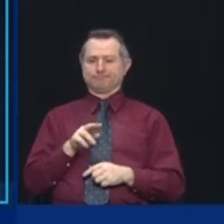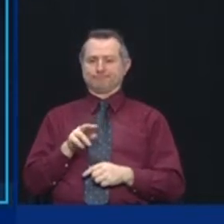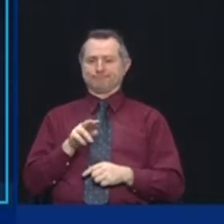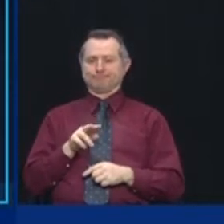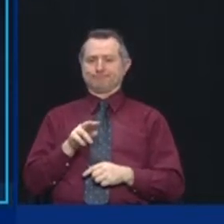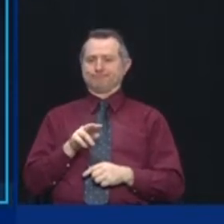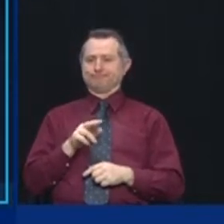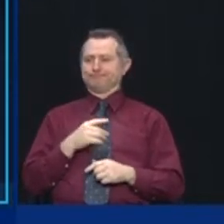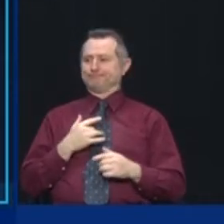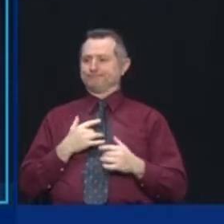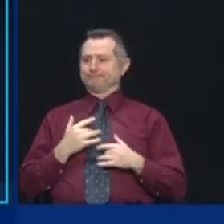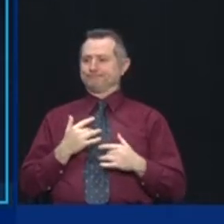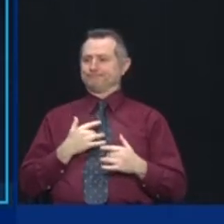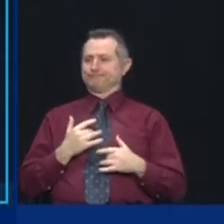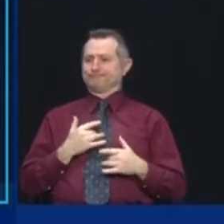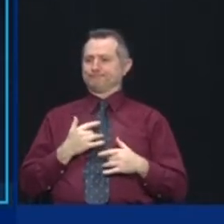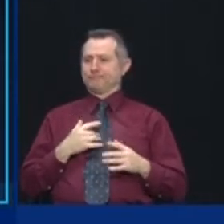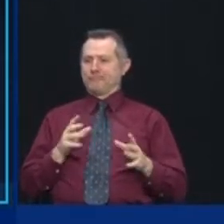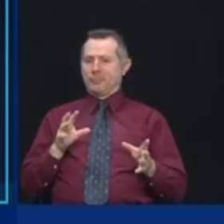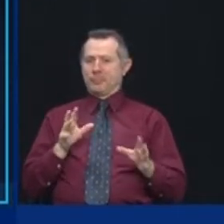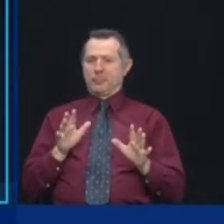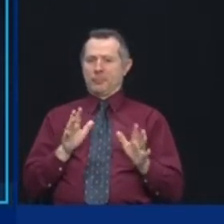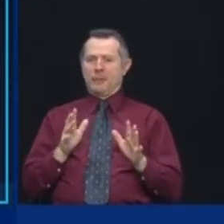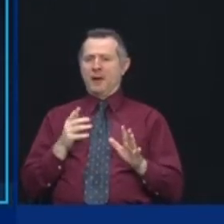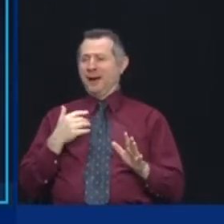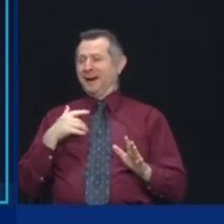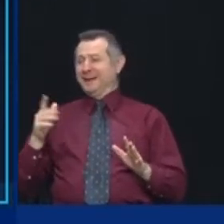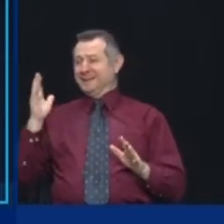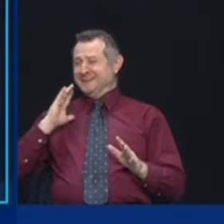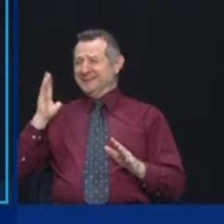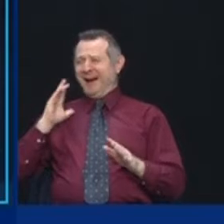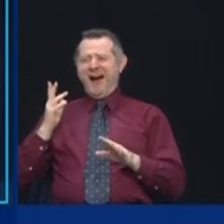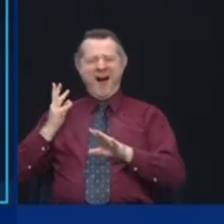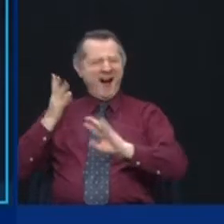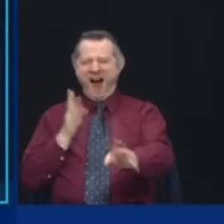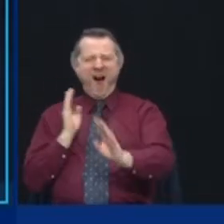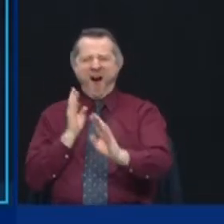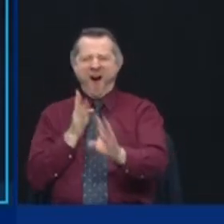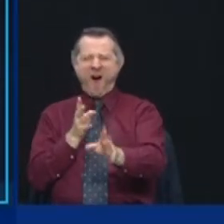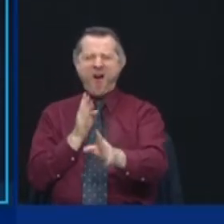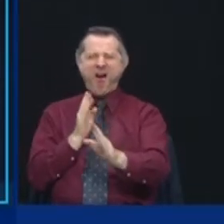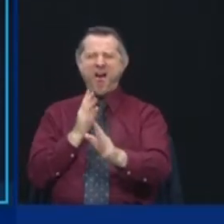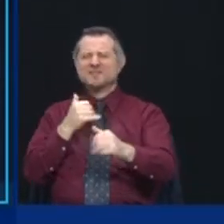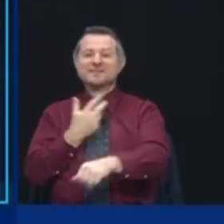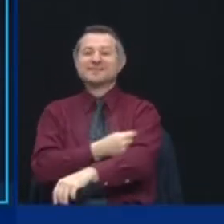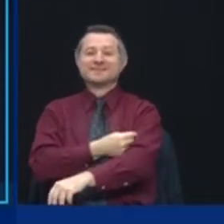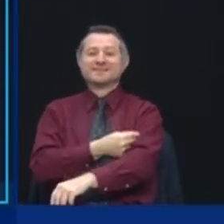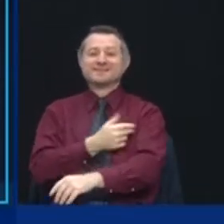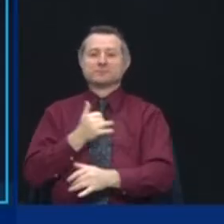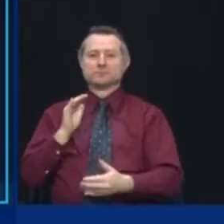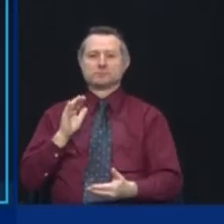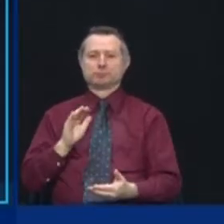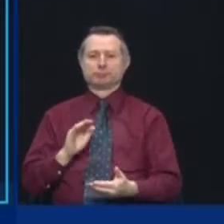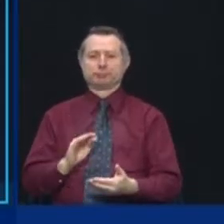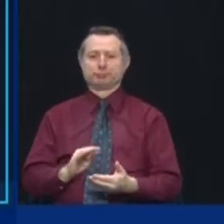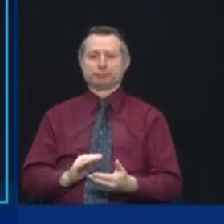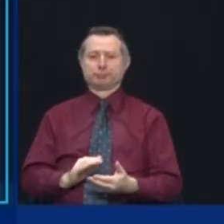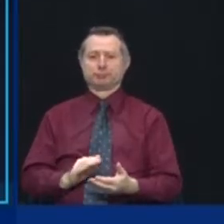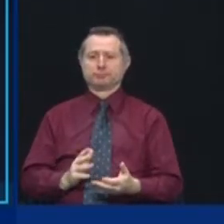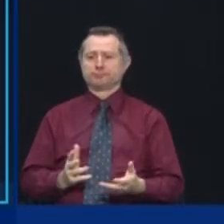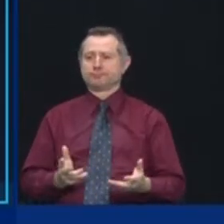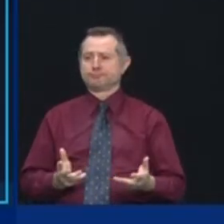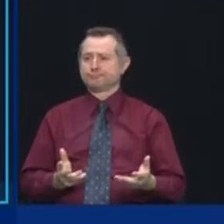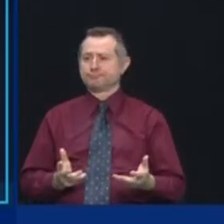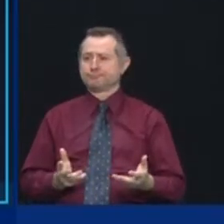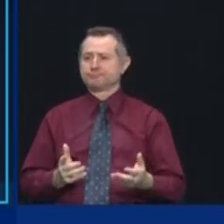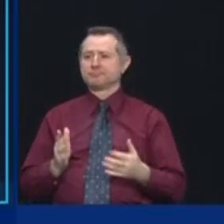number of people coming in to get vaccinated has dropped, despite the fact that it is now much